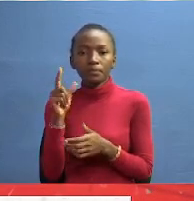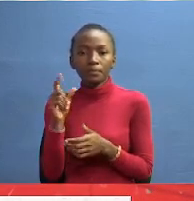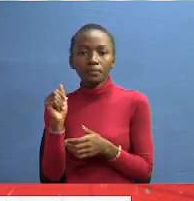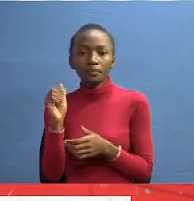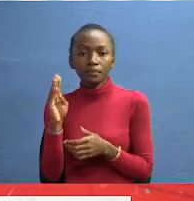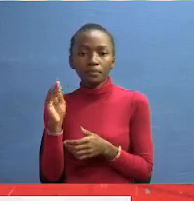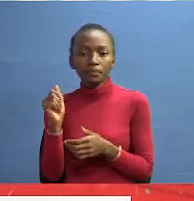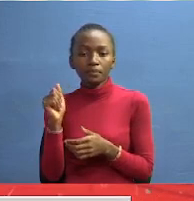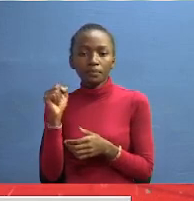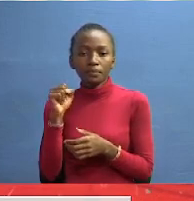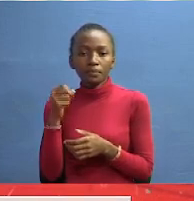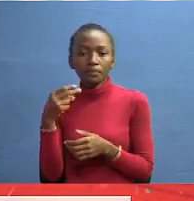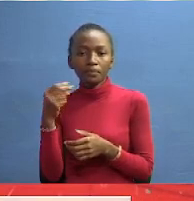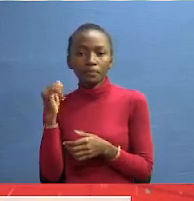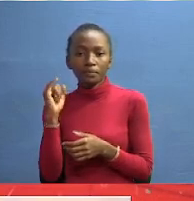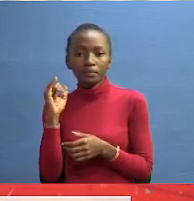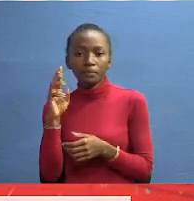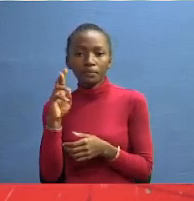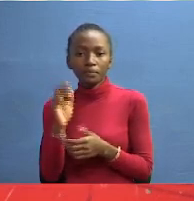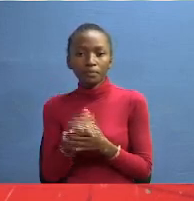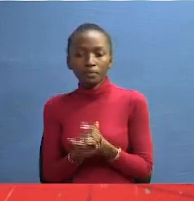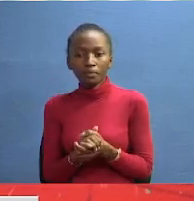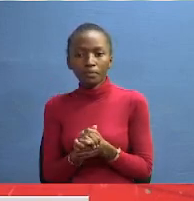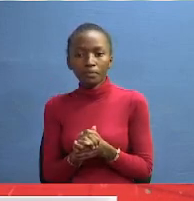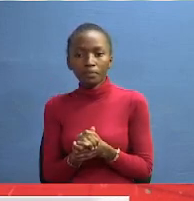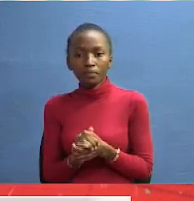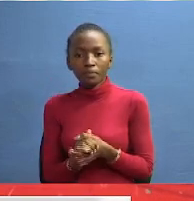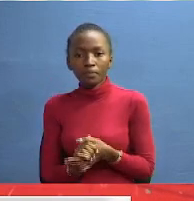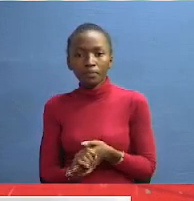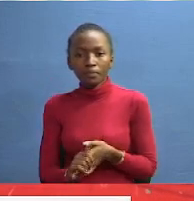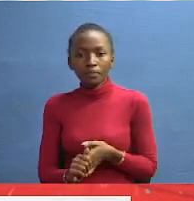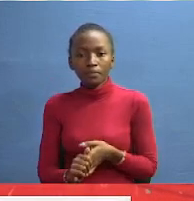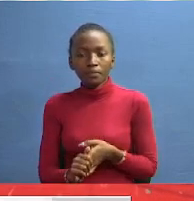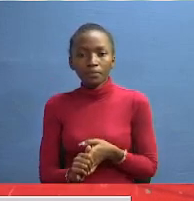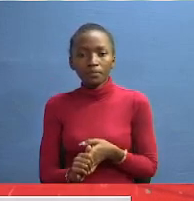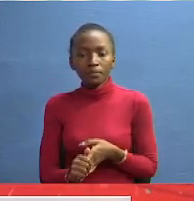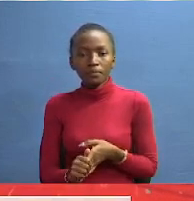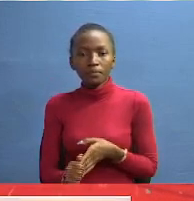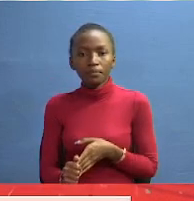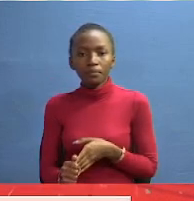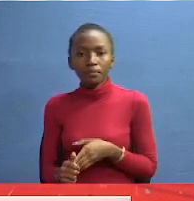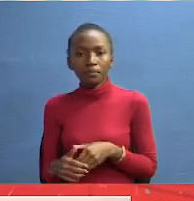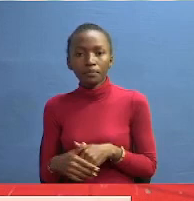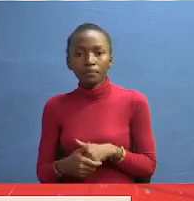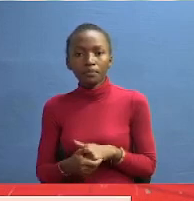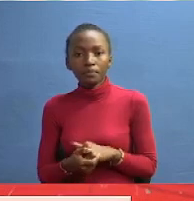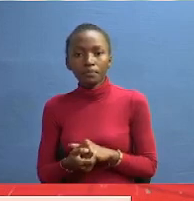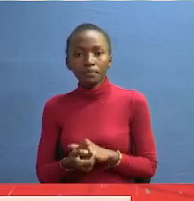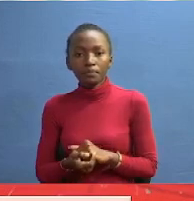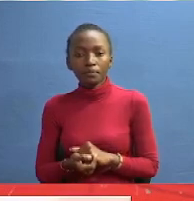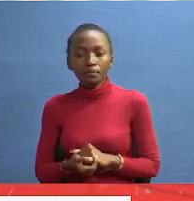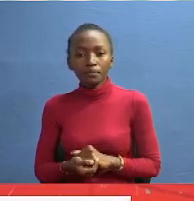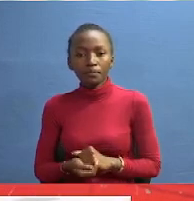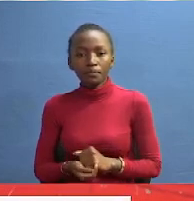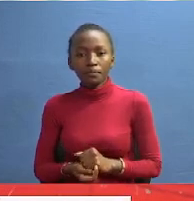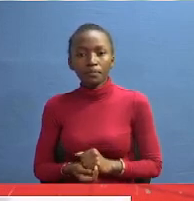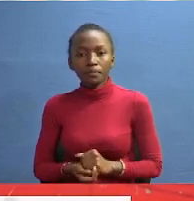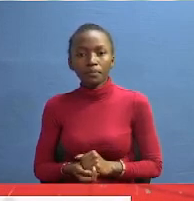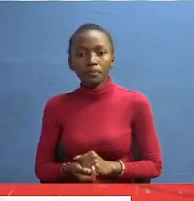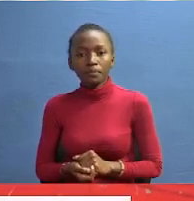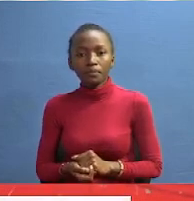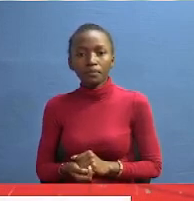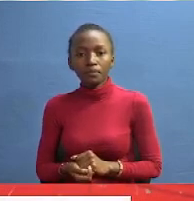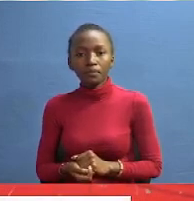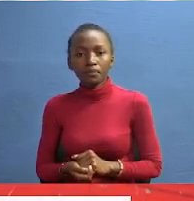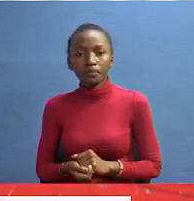Taha, who was the first second vice president in Sudan. At one point, he had actually refused to come. But then sanctions would now